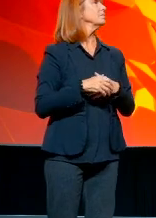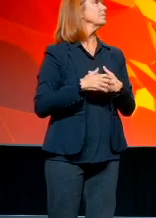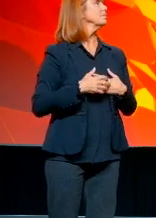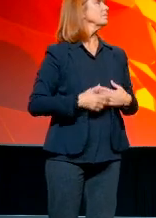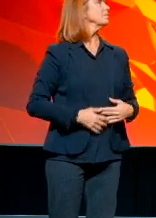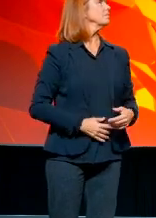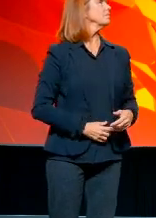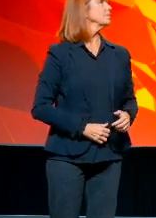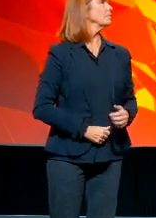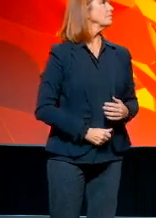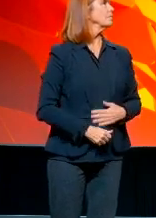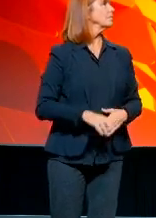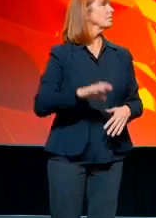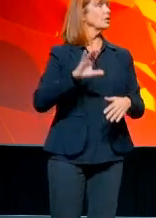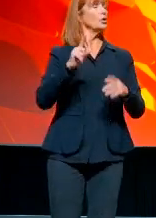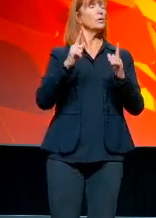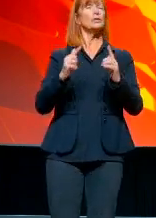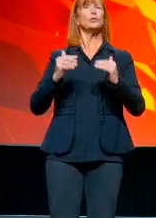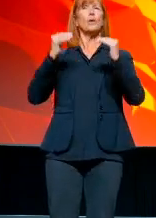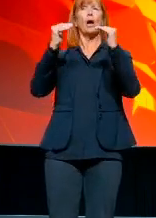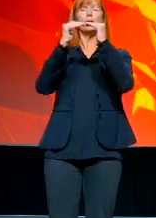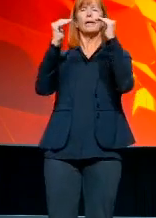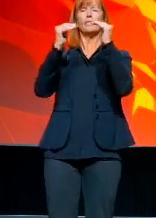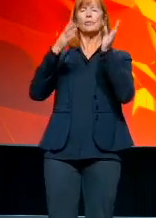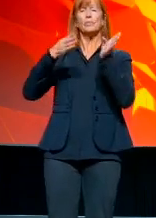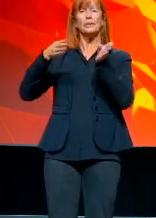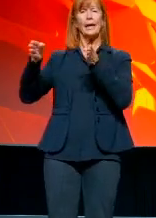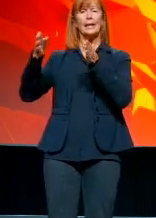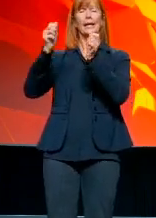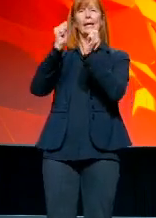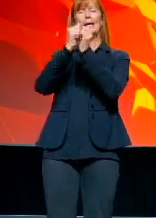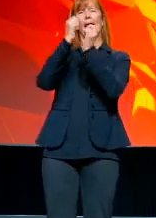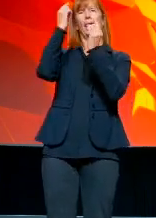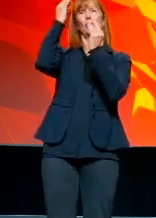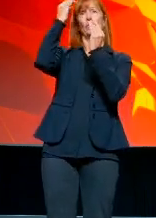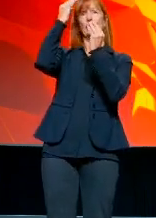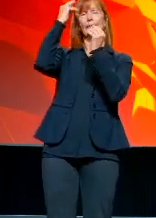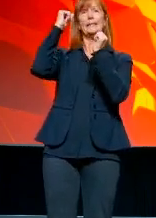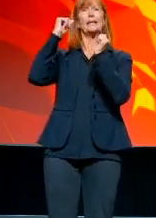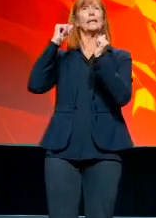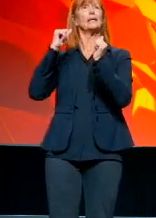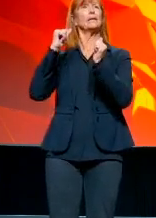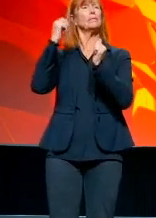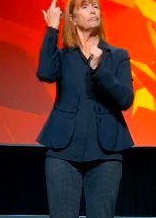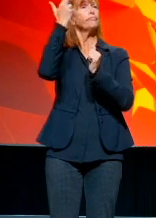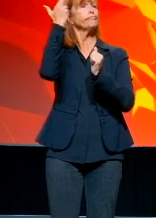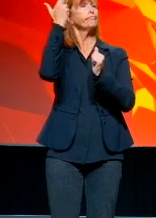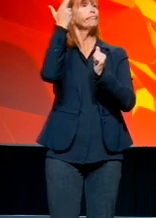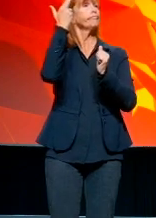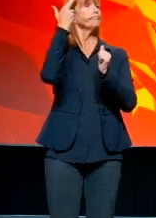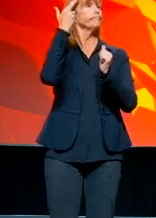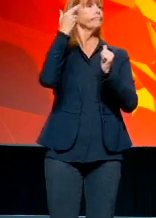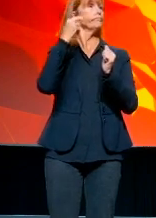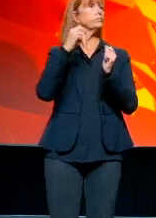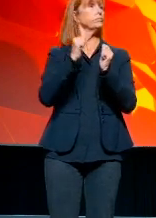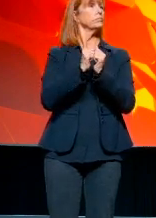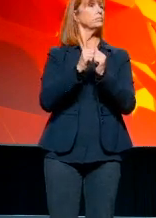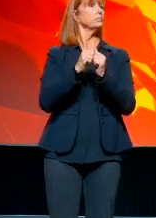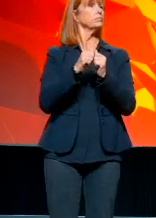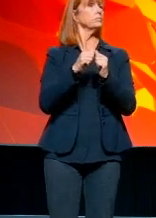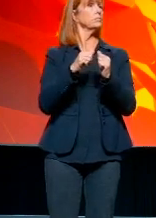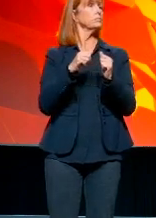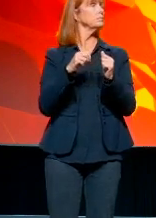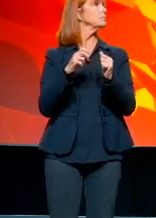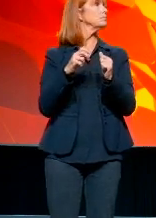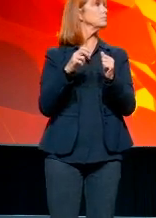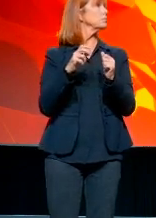to do. Like if you want to do high-level planning and the reasoning, like so like how do I move around, like to in order to reach the door and